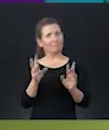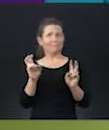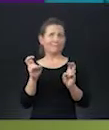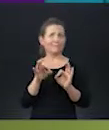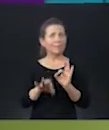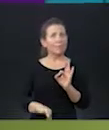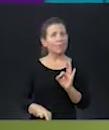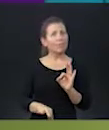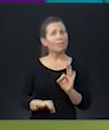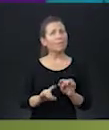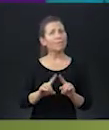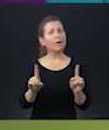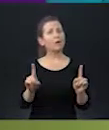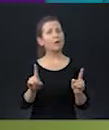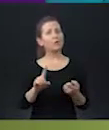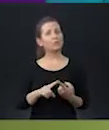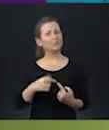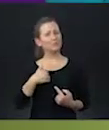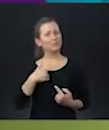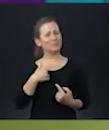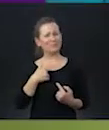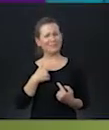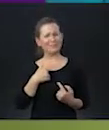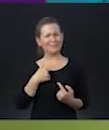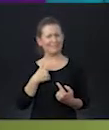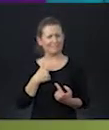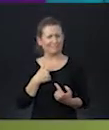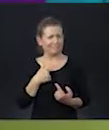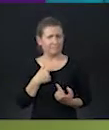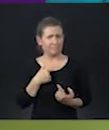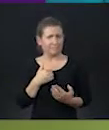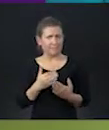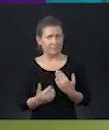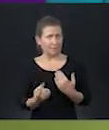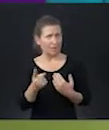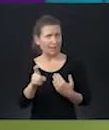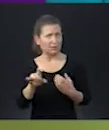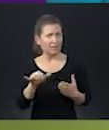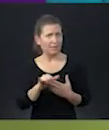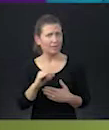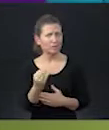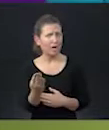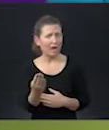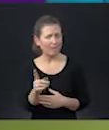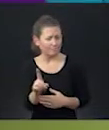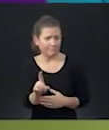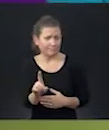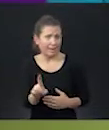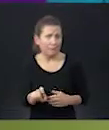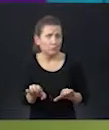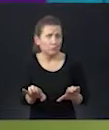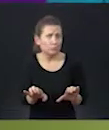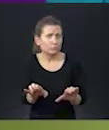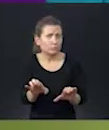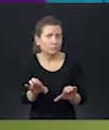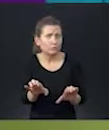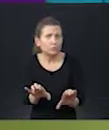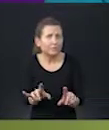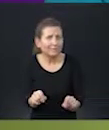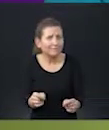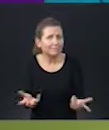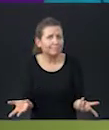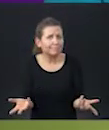I might be doing a simple job, but to me, it's a job that someone has to do and has to get